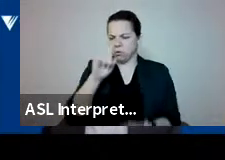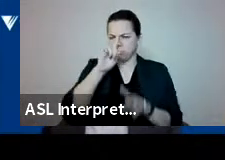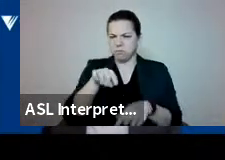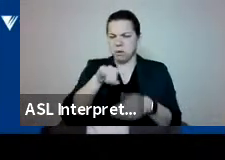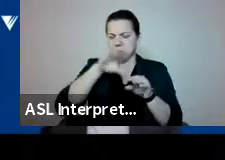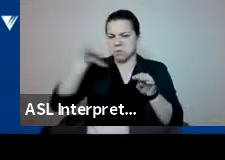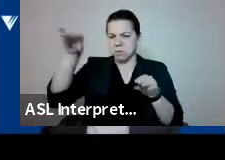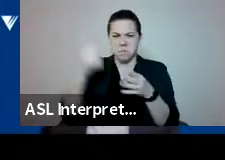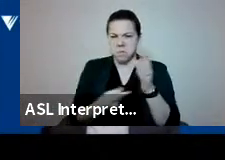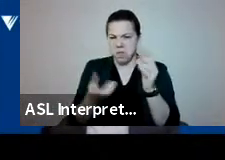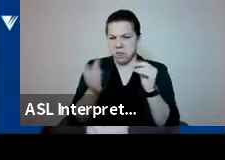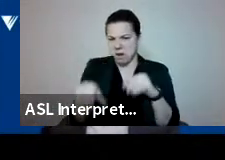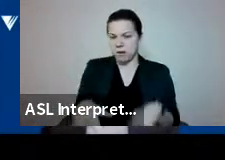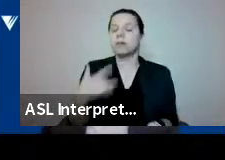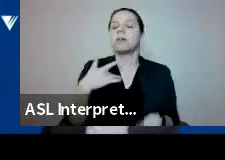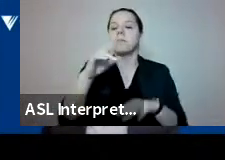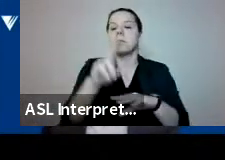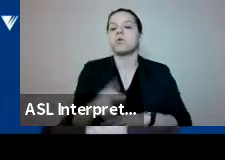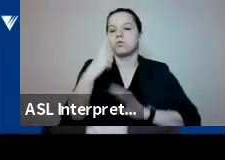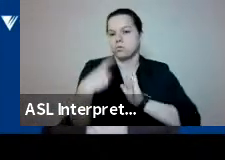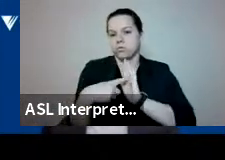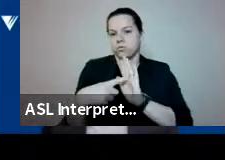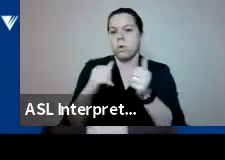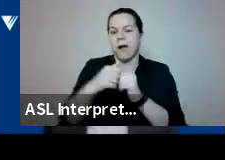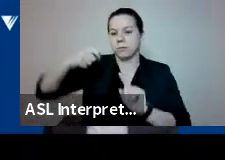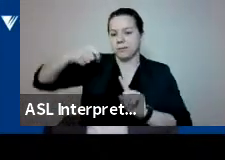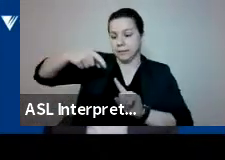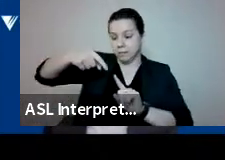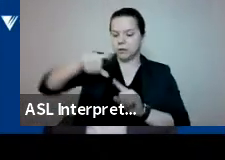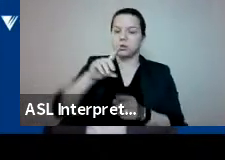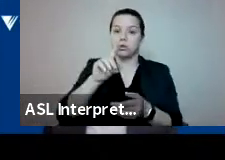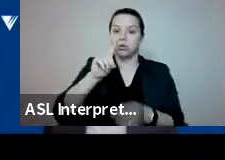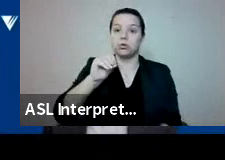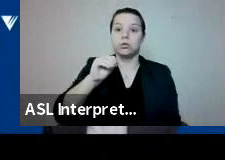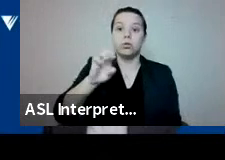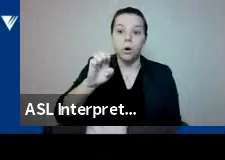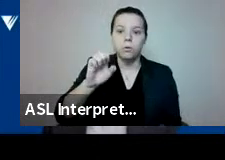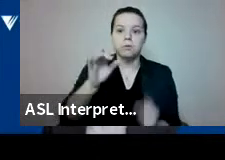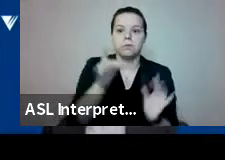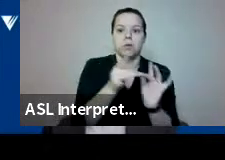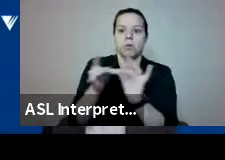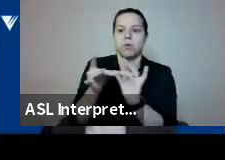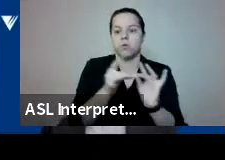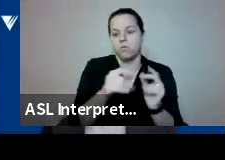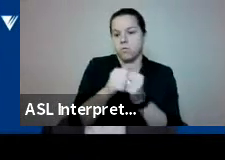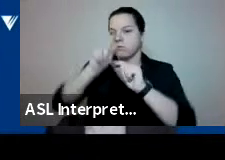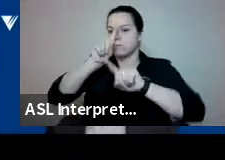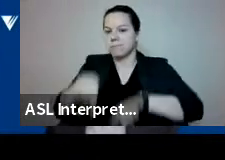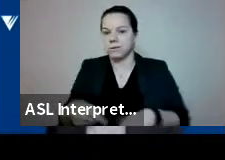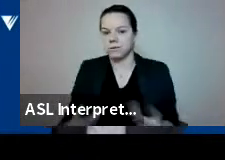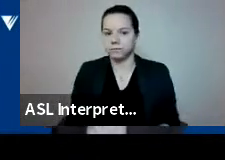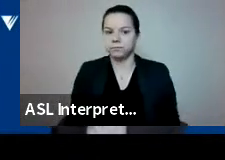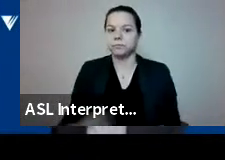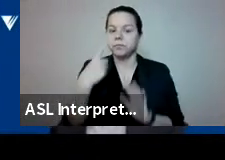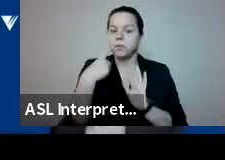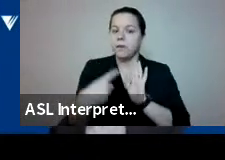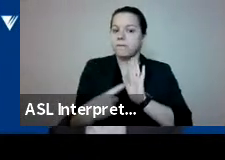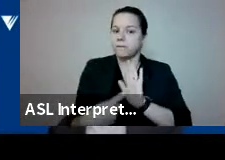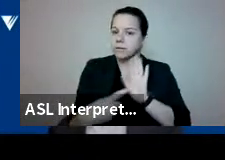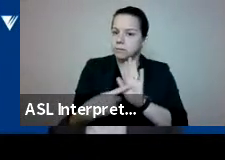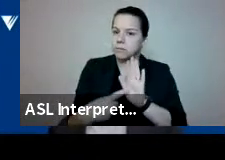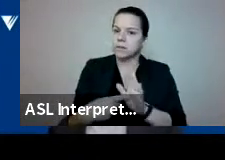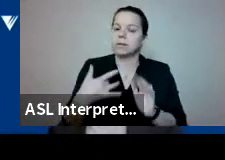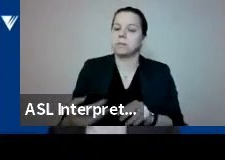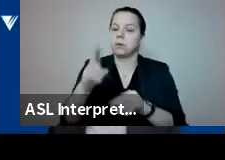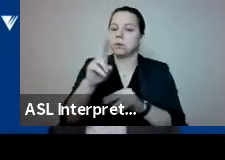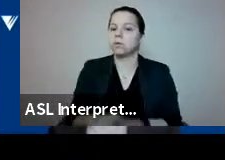response curve is commonly used to express how a stimulus or dose correlates with a response. For example, dose response curves are widely used